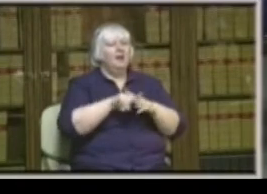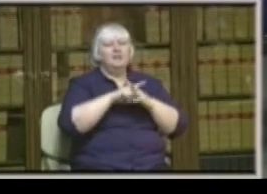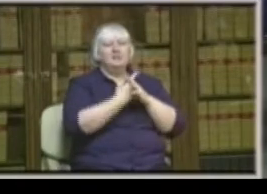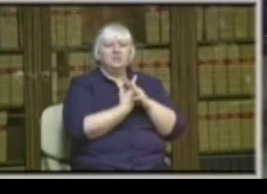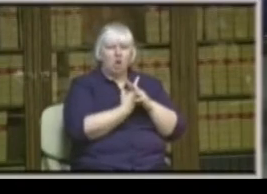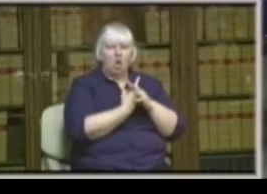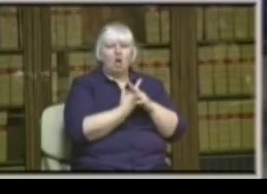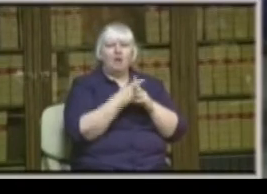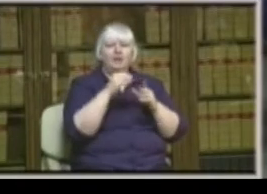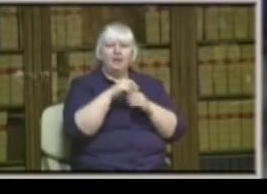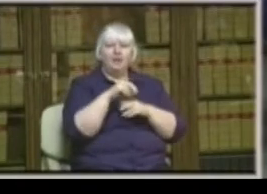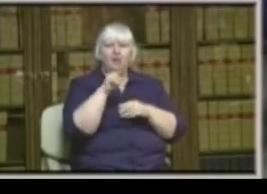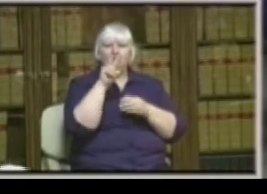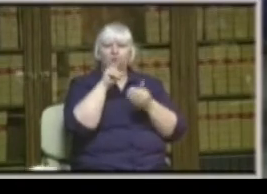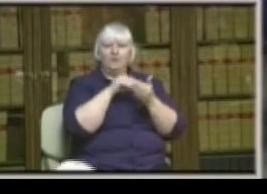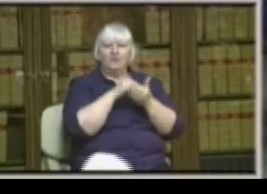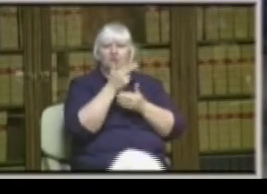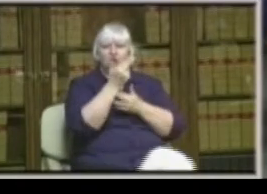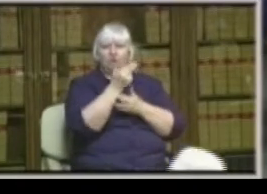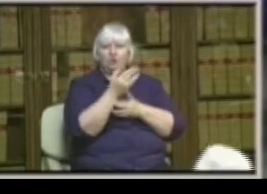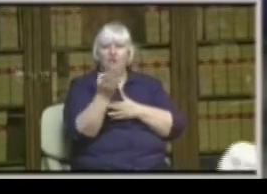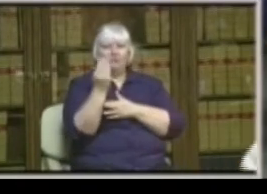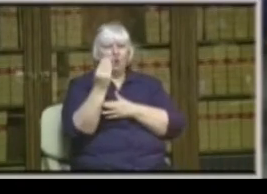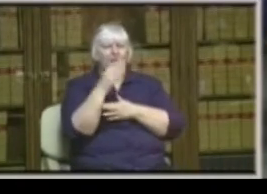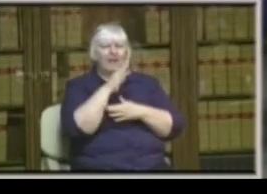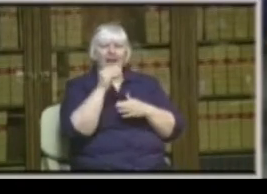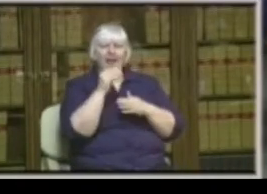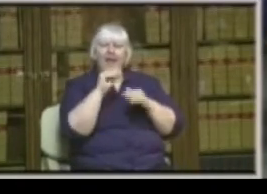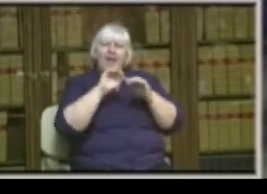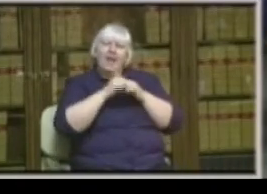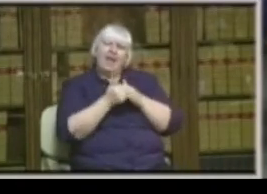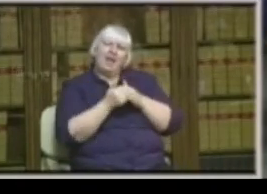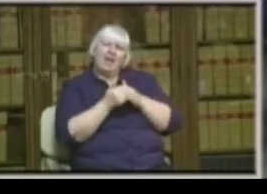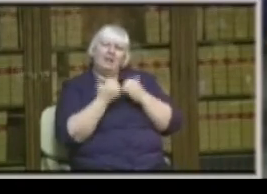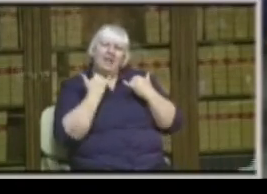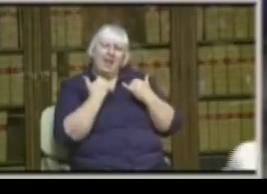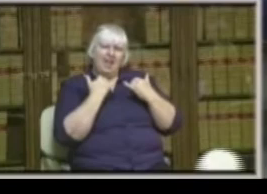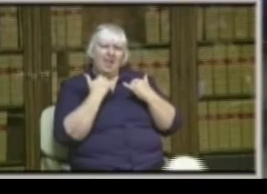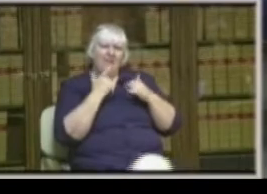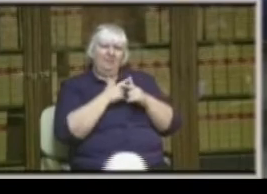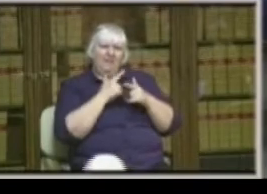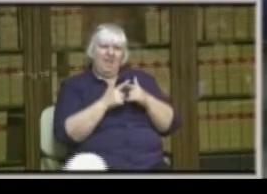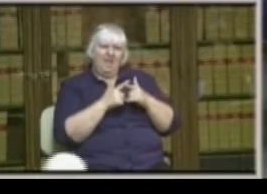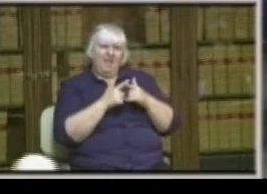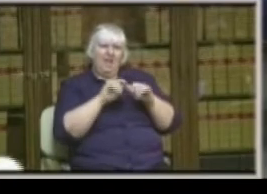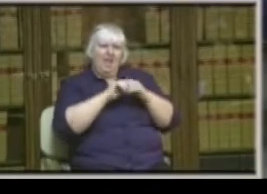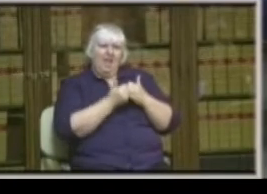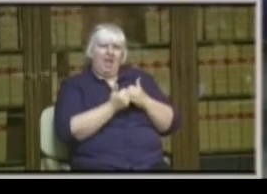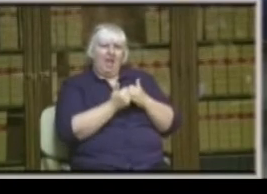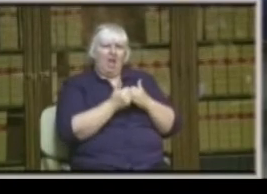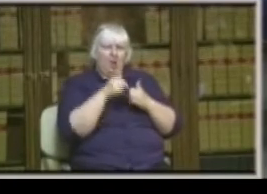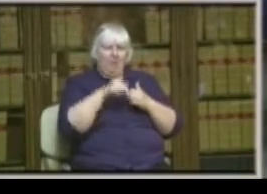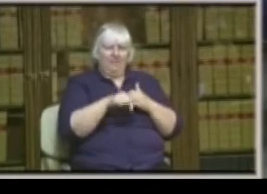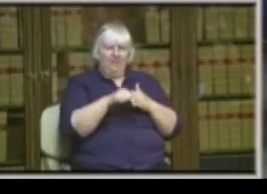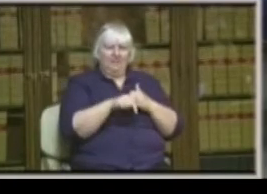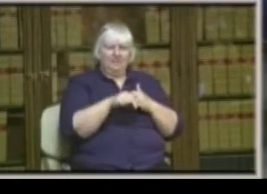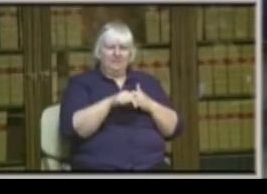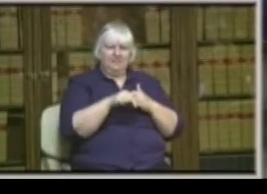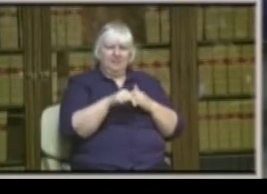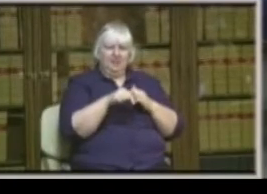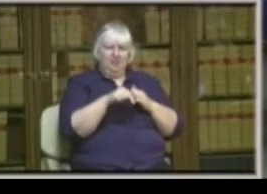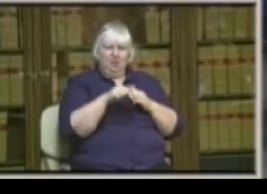2013-14. So then as we look at 2757 and how it fits into this, it would expand this to also include